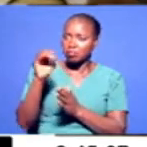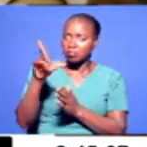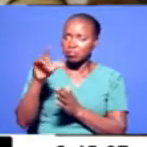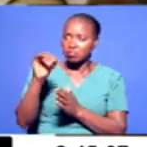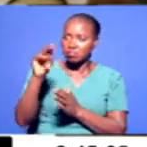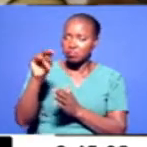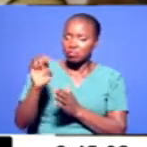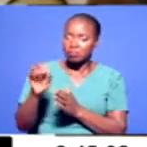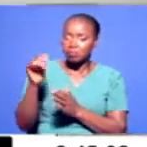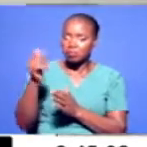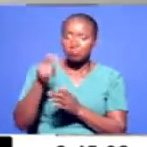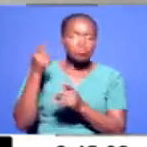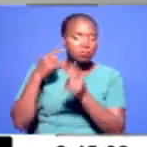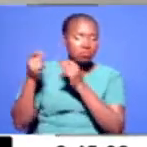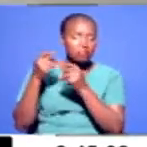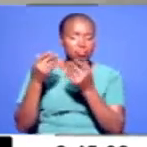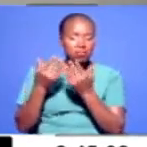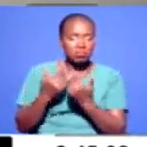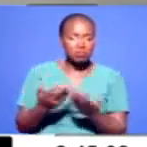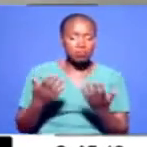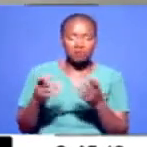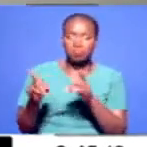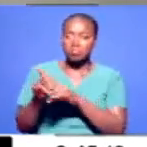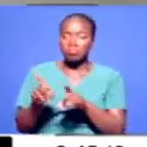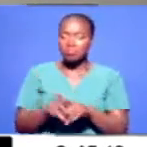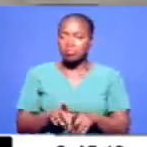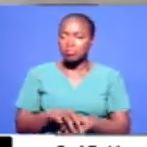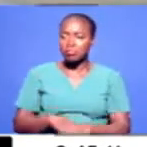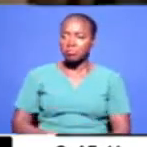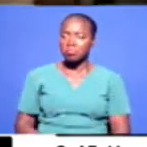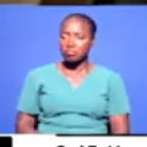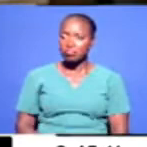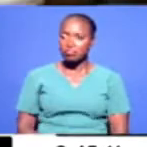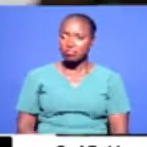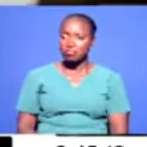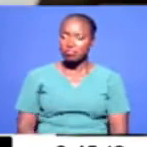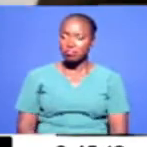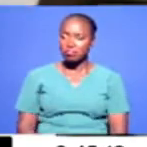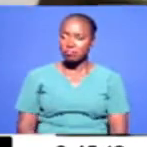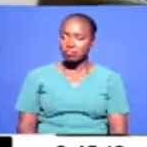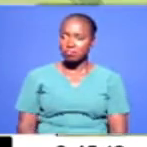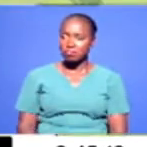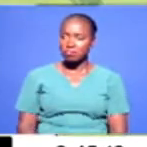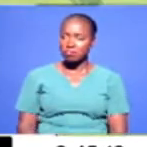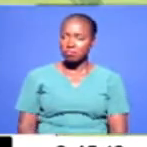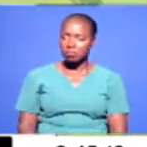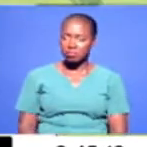traditional instruments also. For Sunday Express, I am Karen Fiongo.